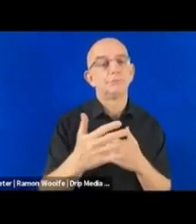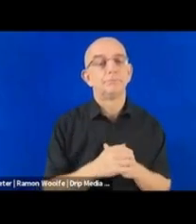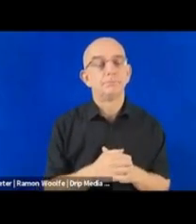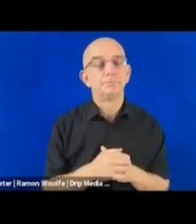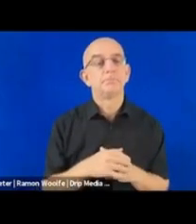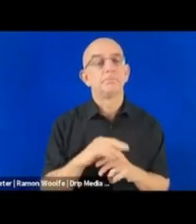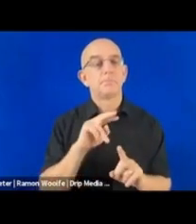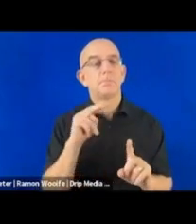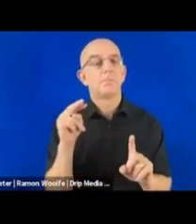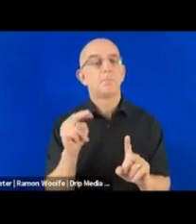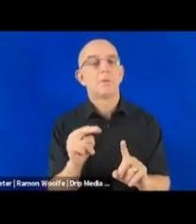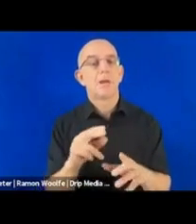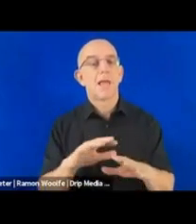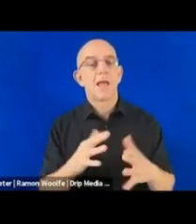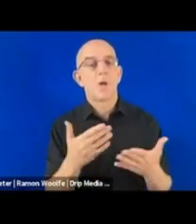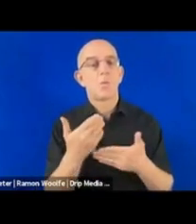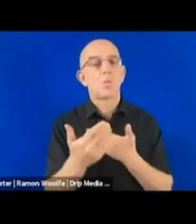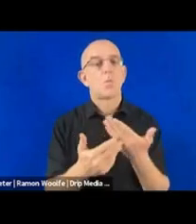a diploma